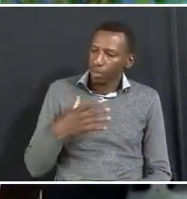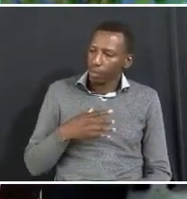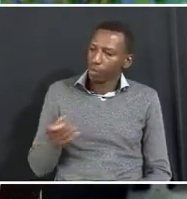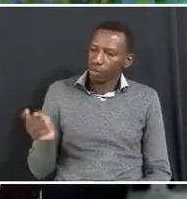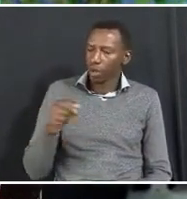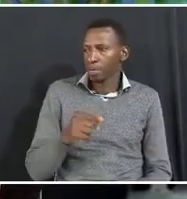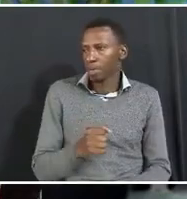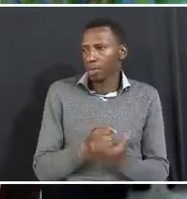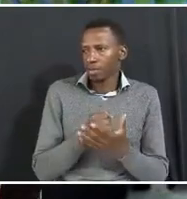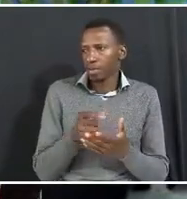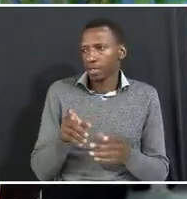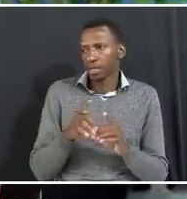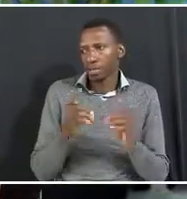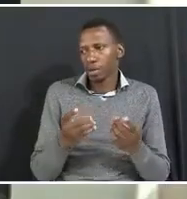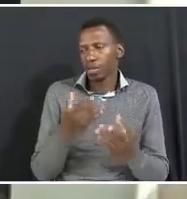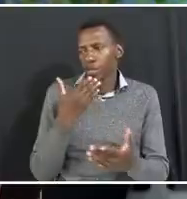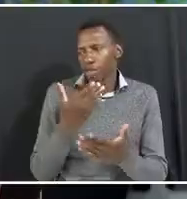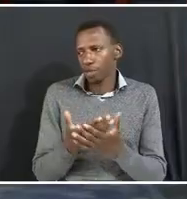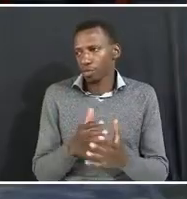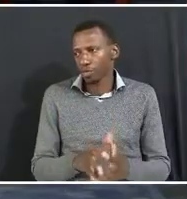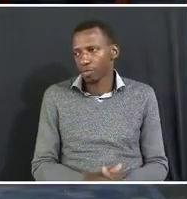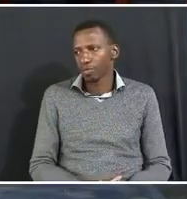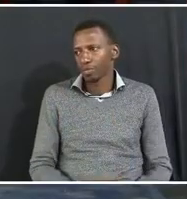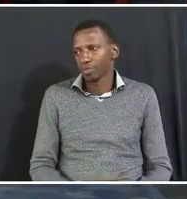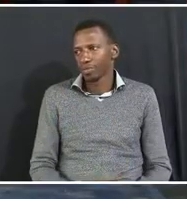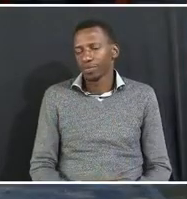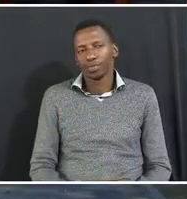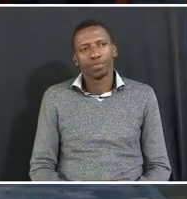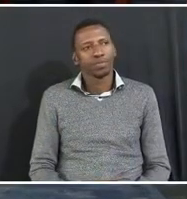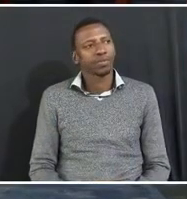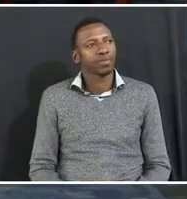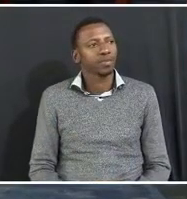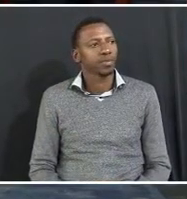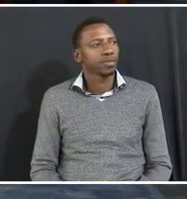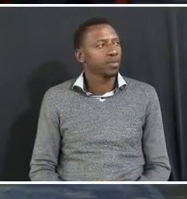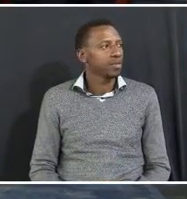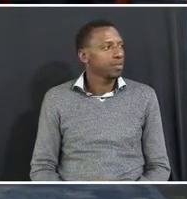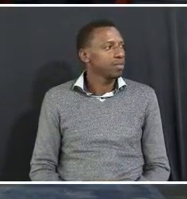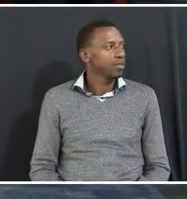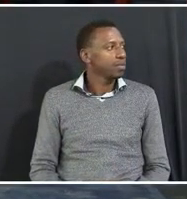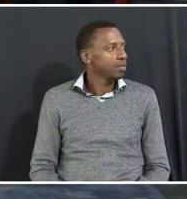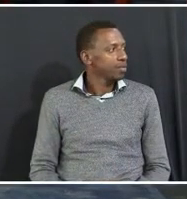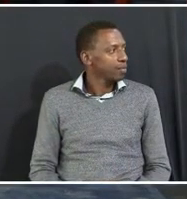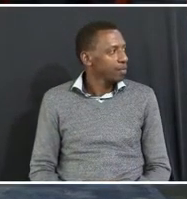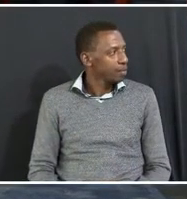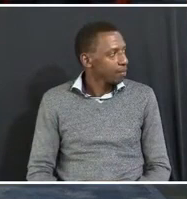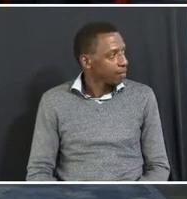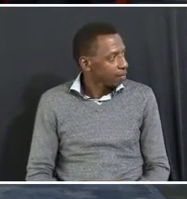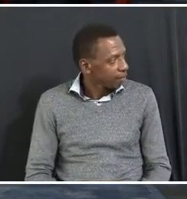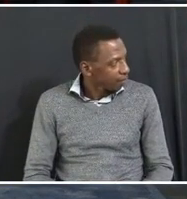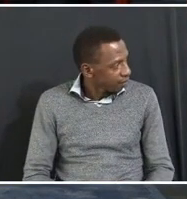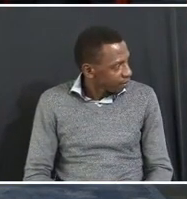this department. Thank you. Thank you very much. Elder, you had a question?